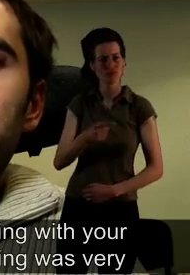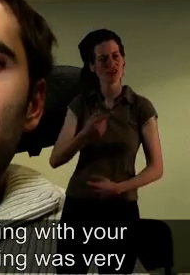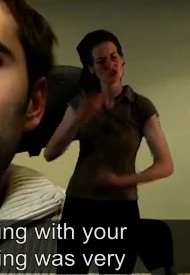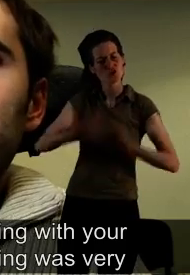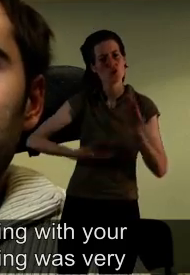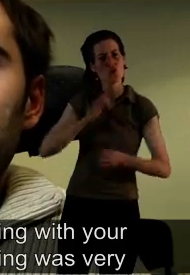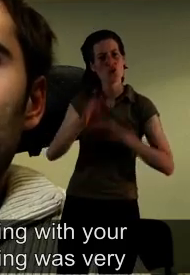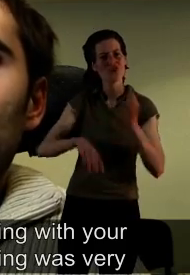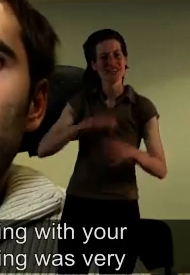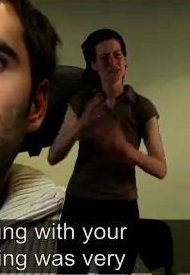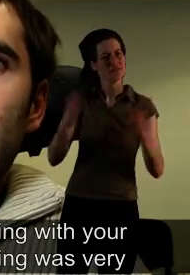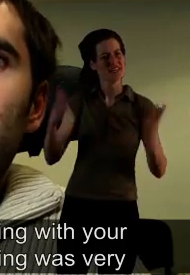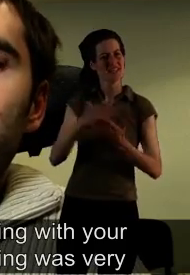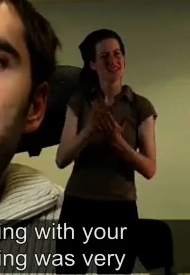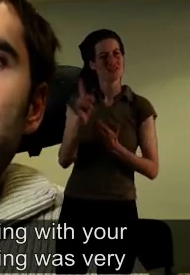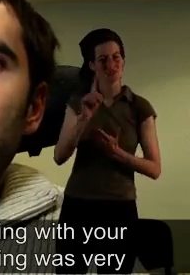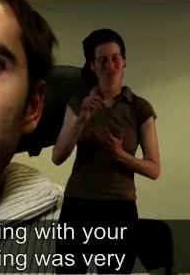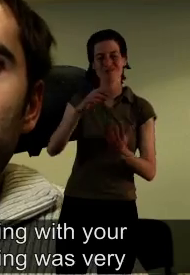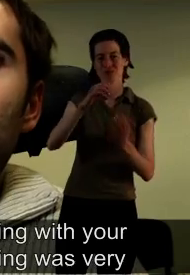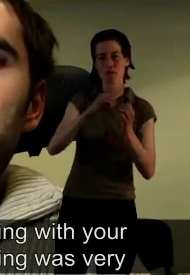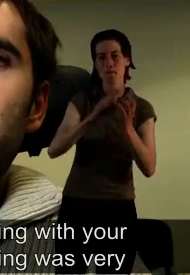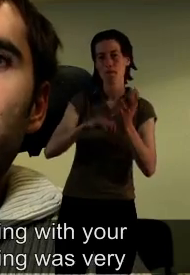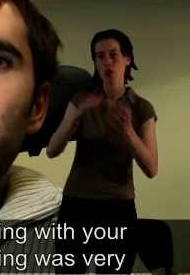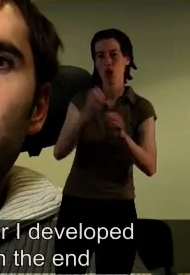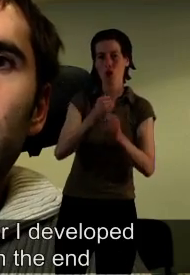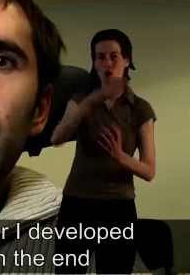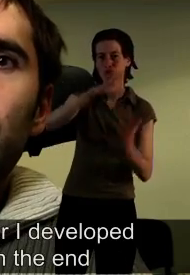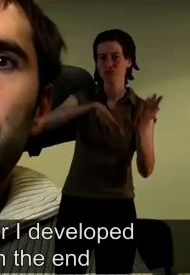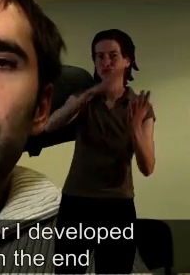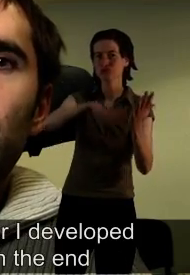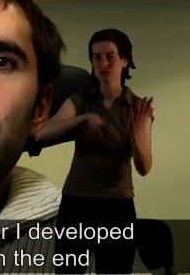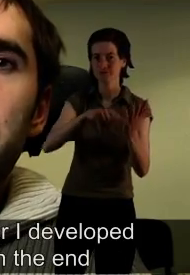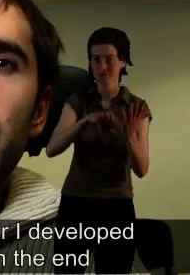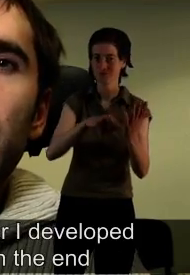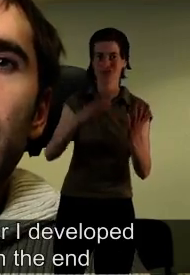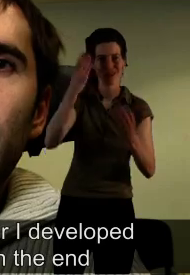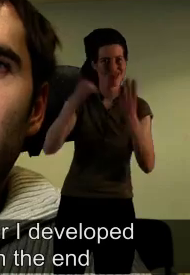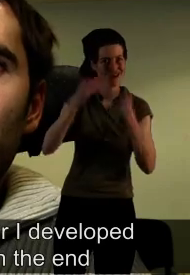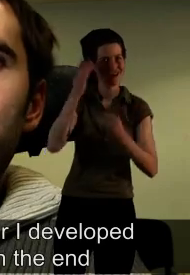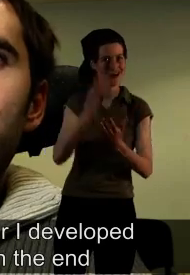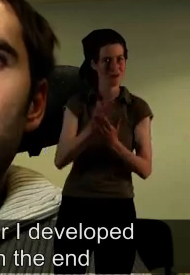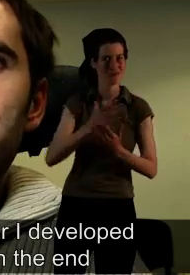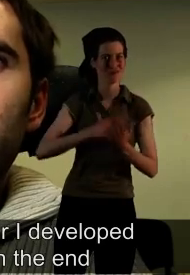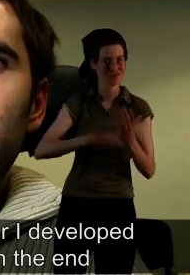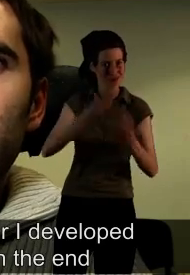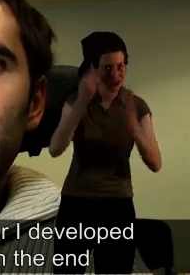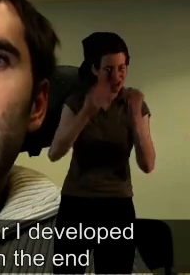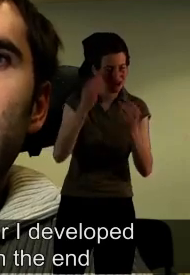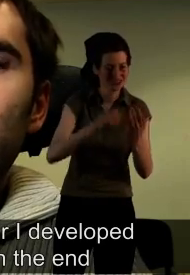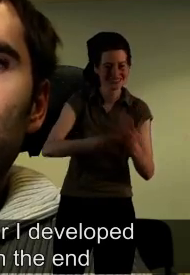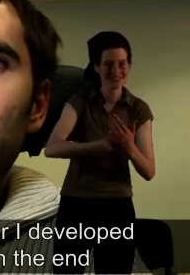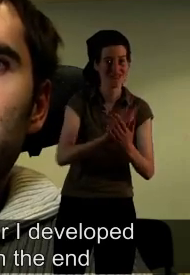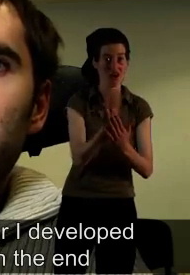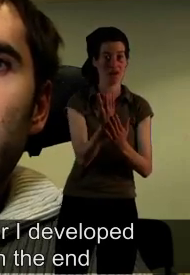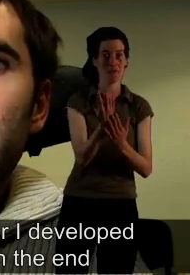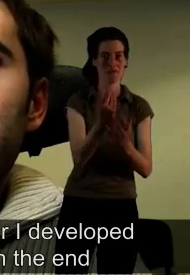is writing with your blog, and for me the learning by doing was very essential, because over about a year I developed and